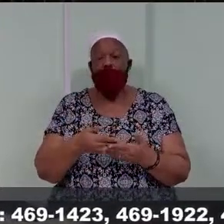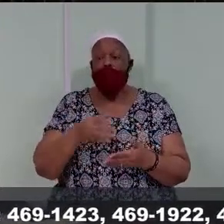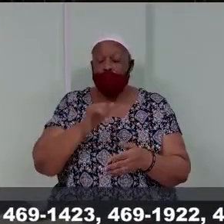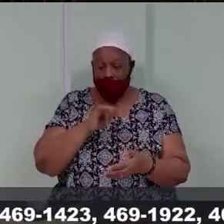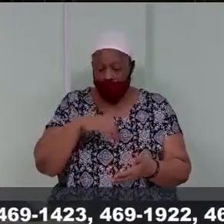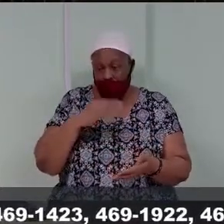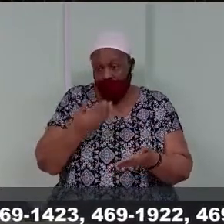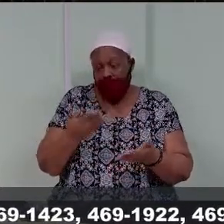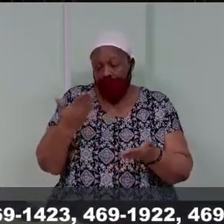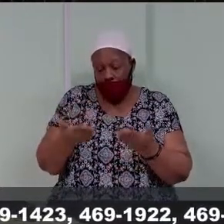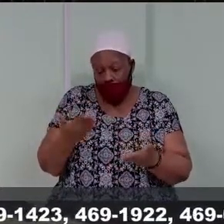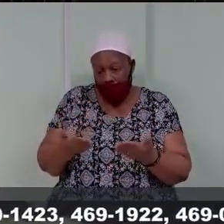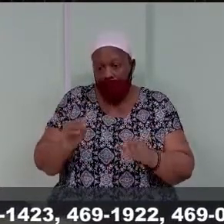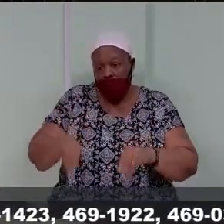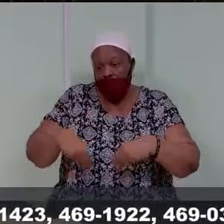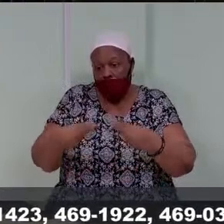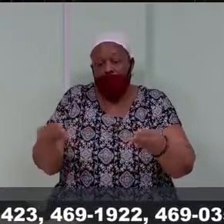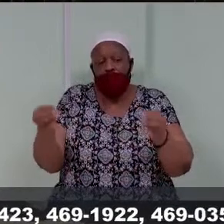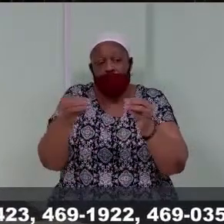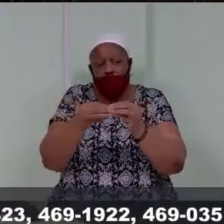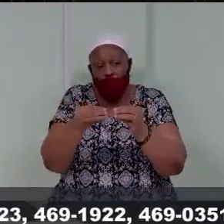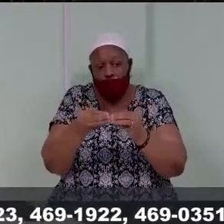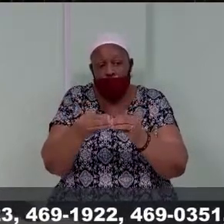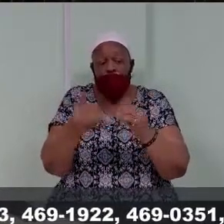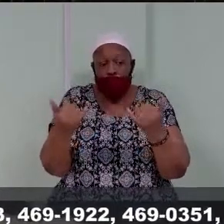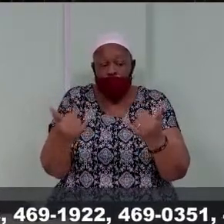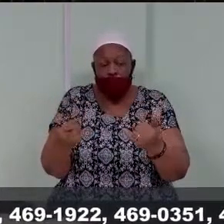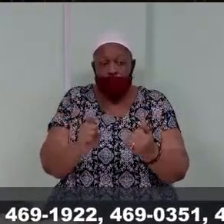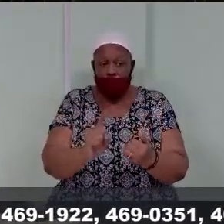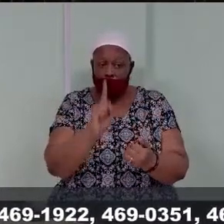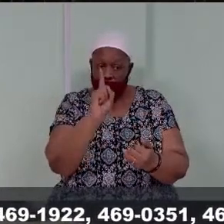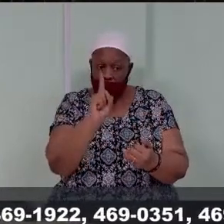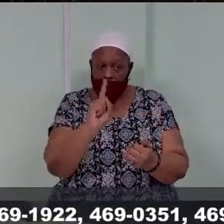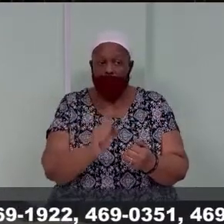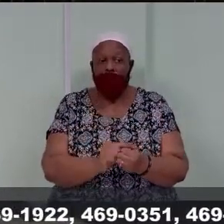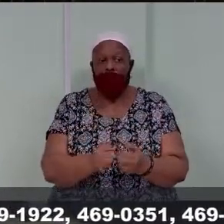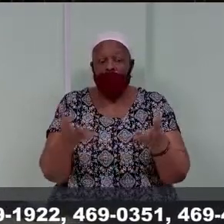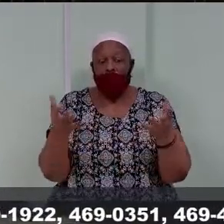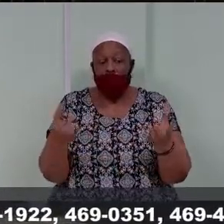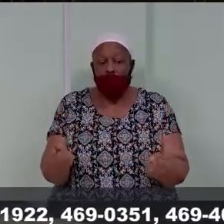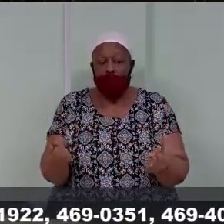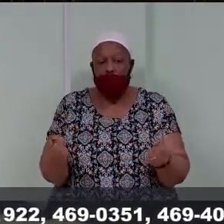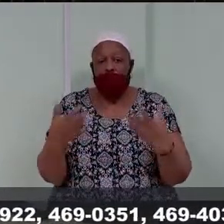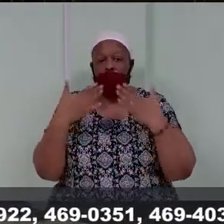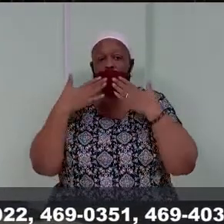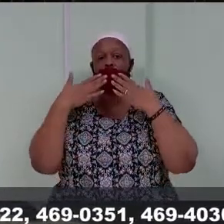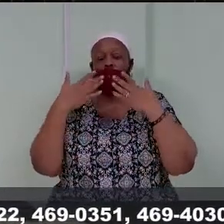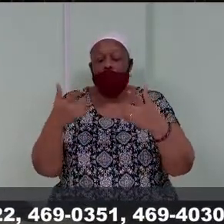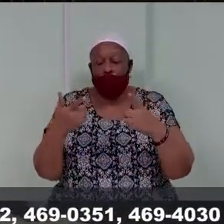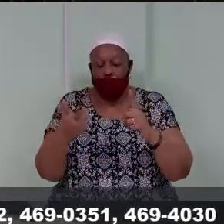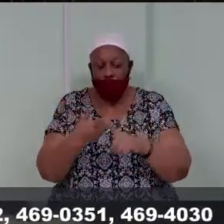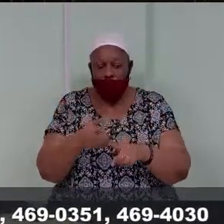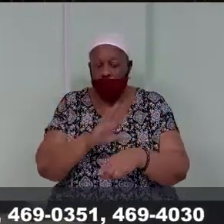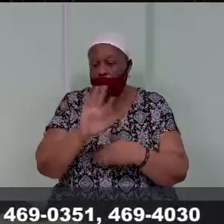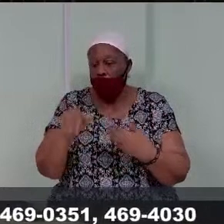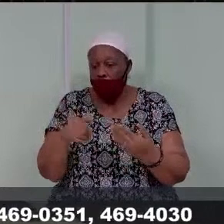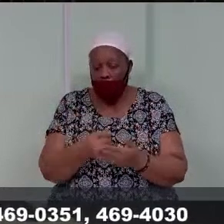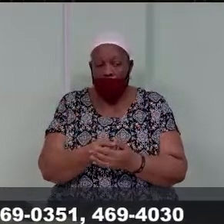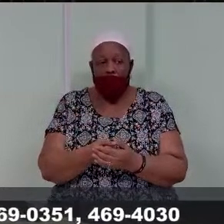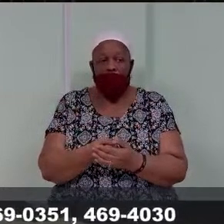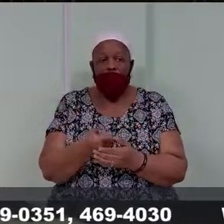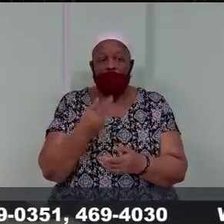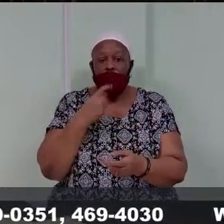units. Once again, we would like to congratulate the task force for their excellent work and wish them all the best as